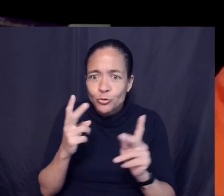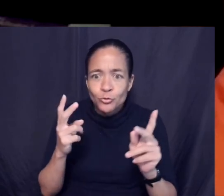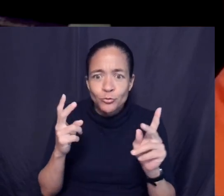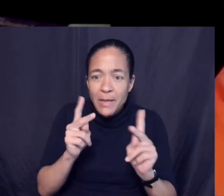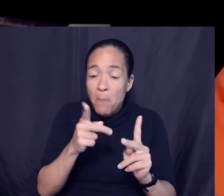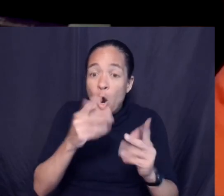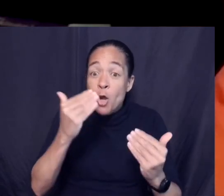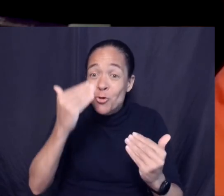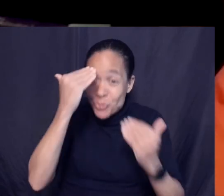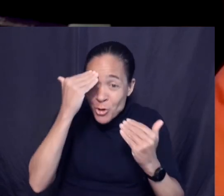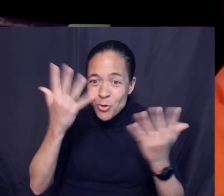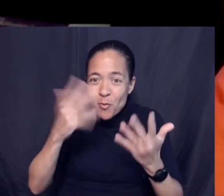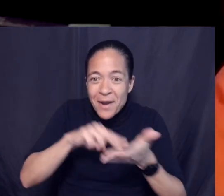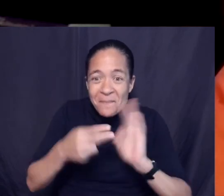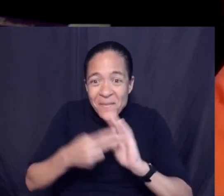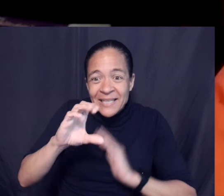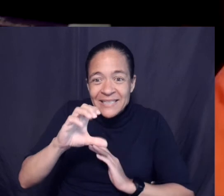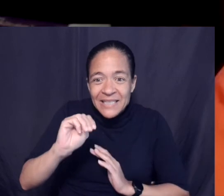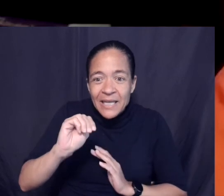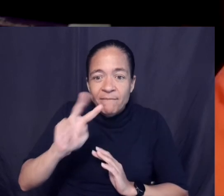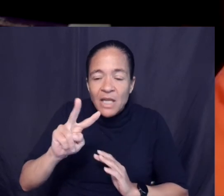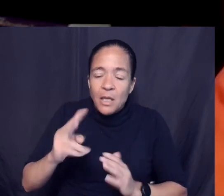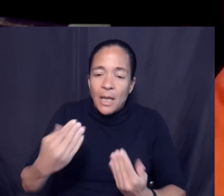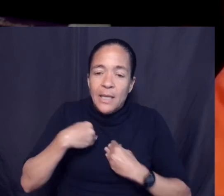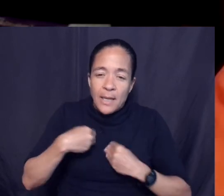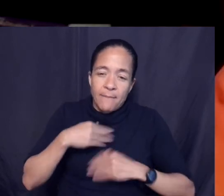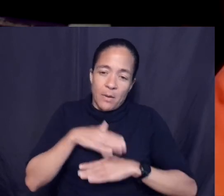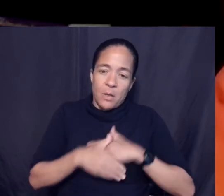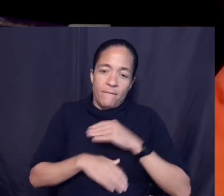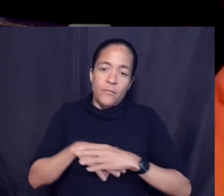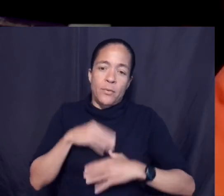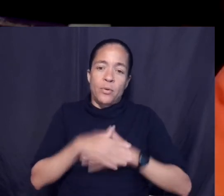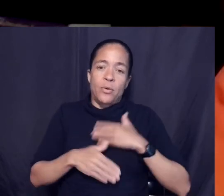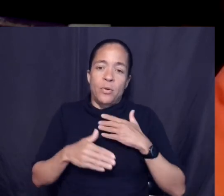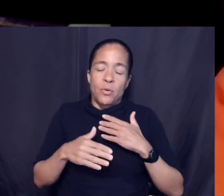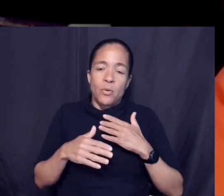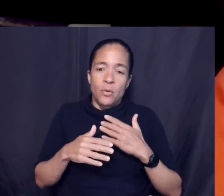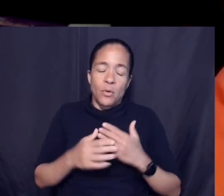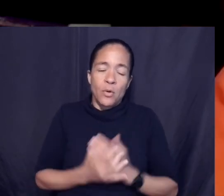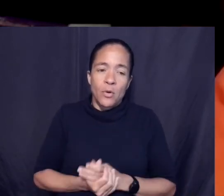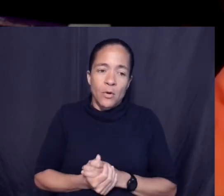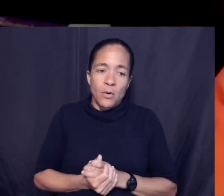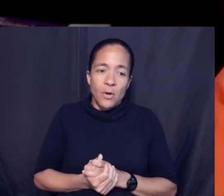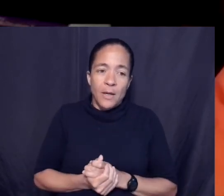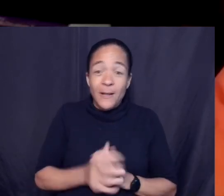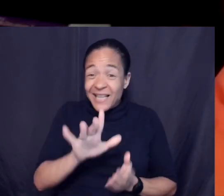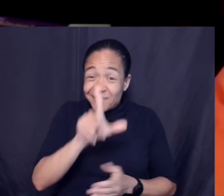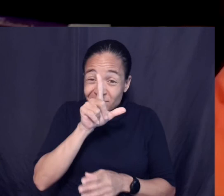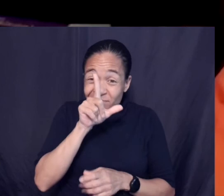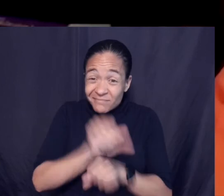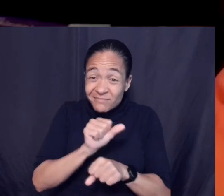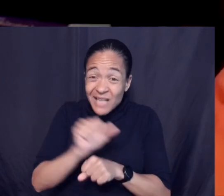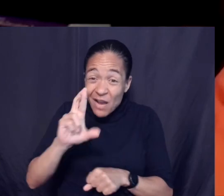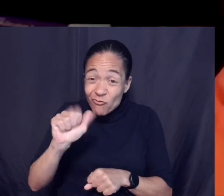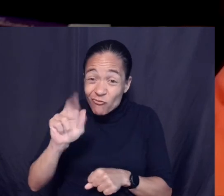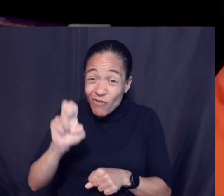what cyclomegalovirus was, that was such a comfort. So, you know, this is not that